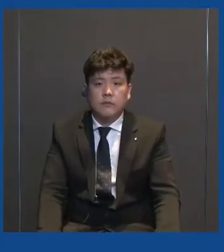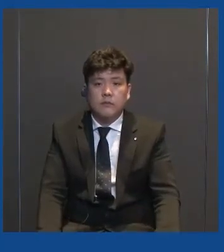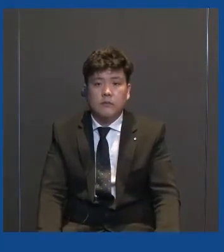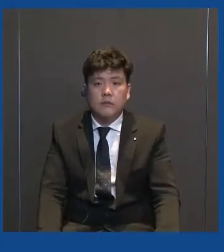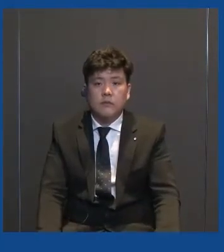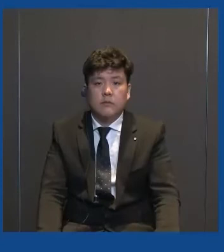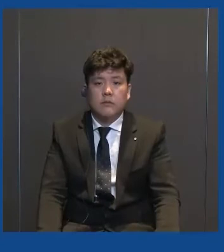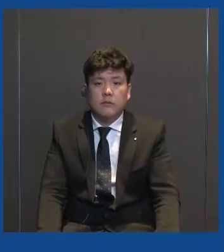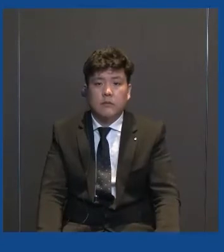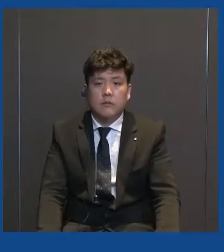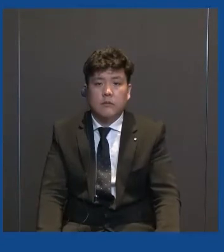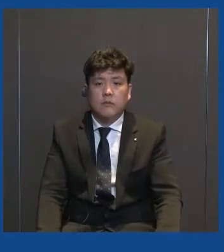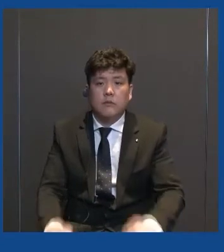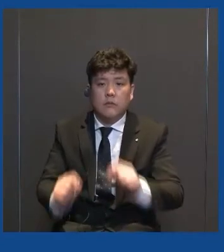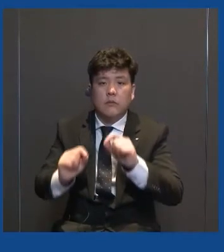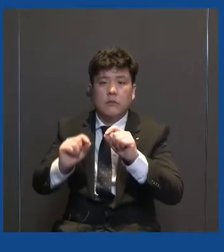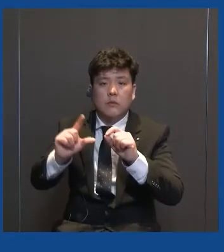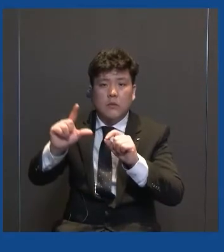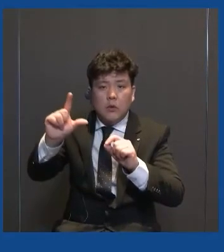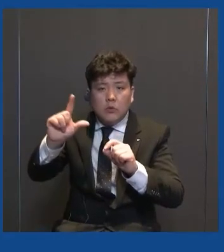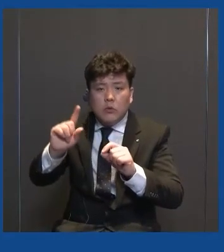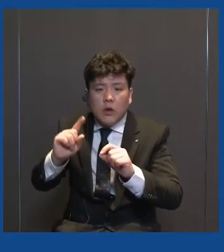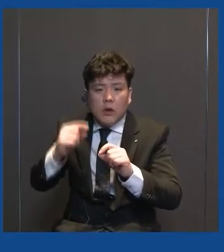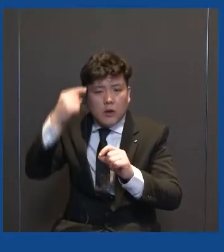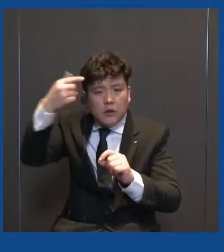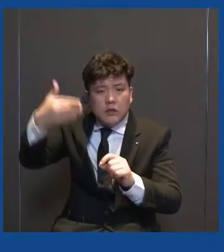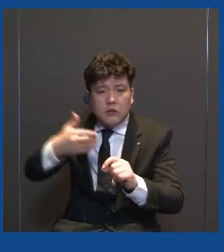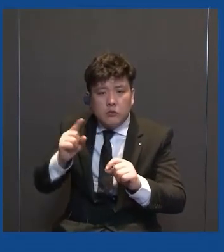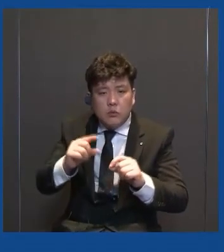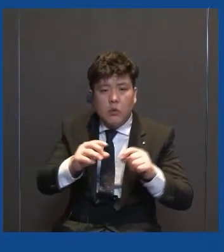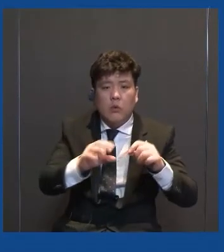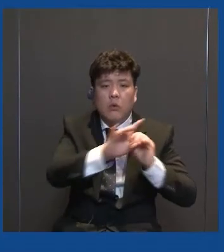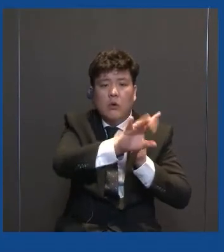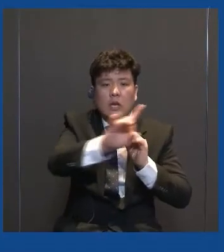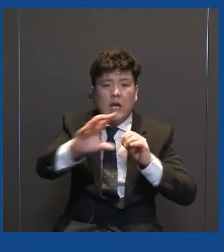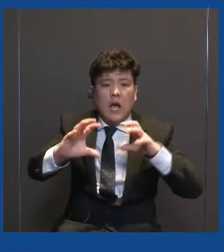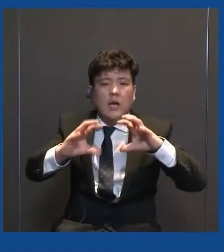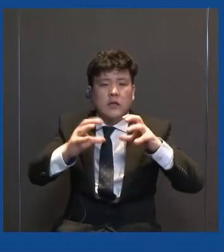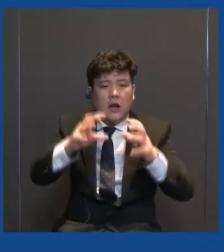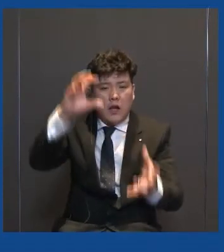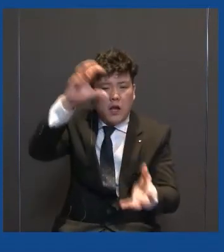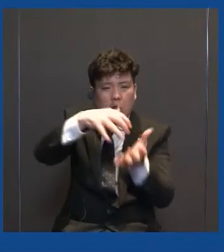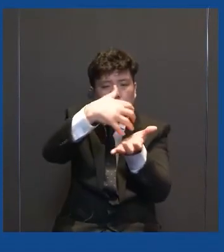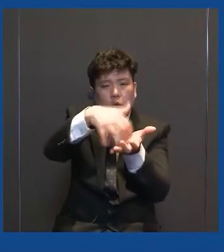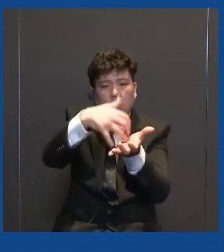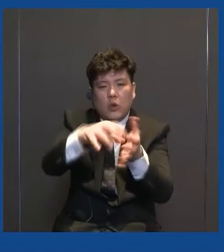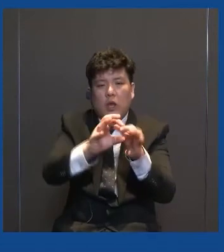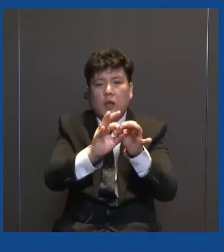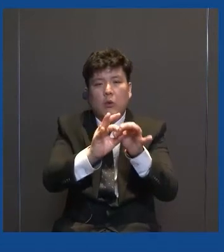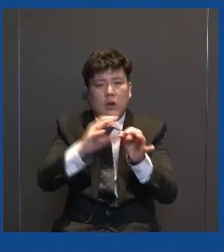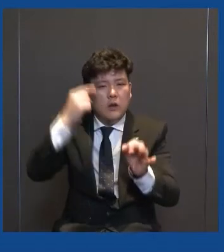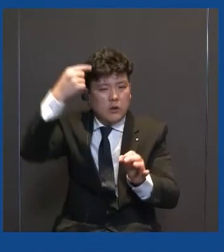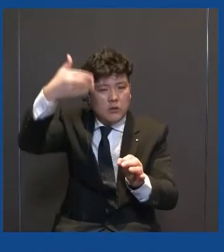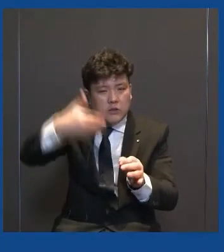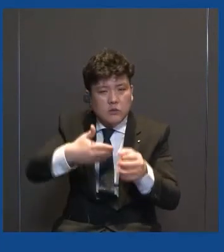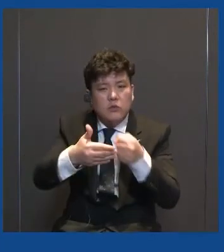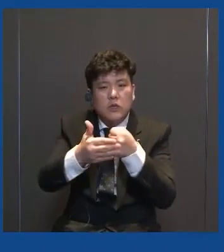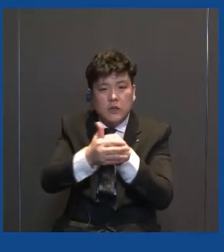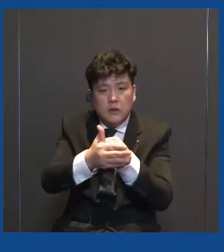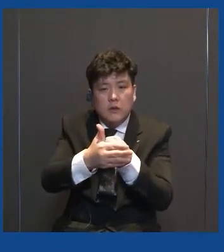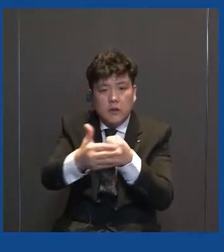We had some questions from other online participants. Some of the questions were related to the statistics from different countries,